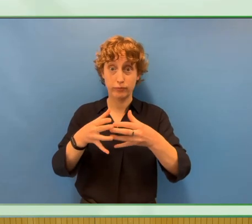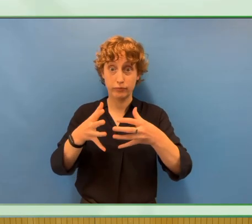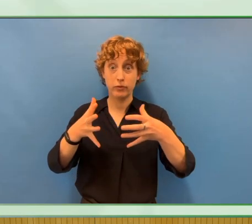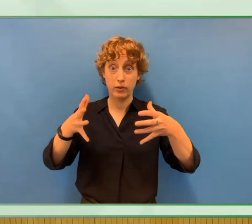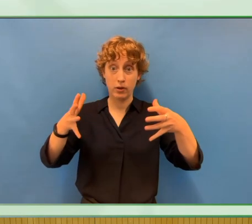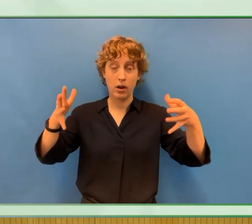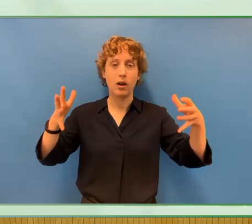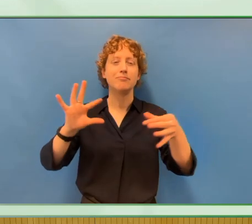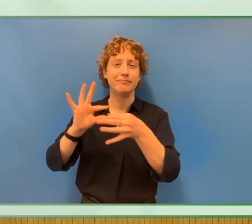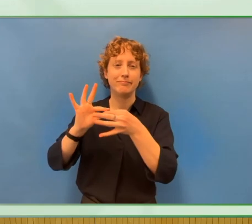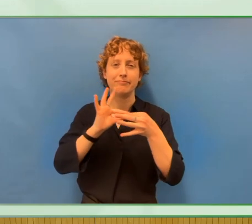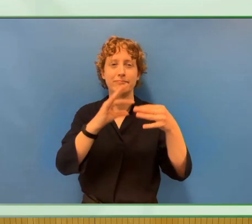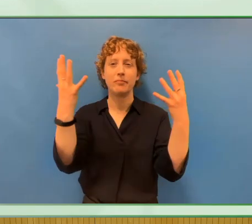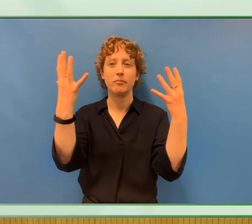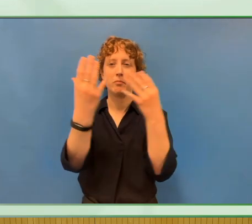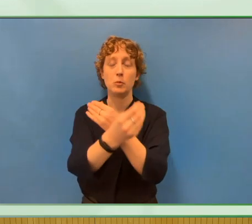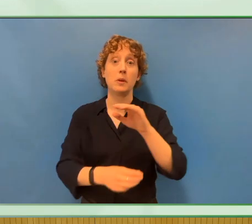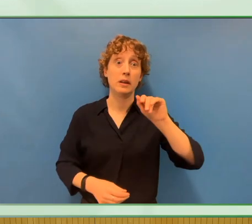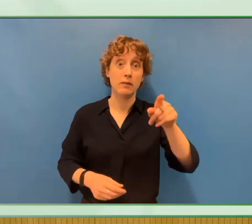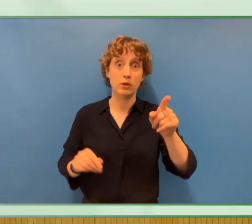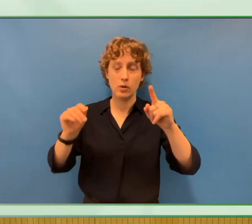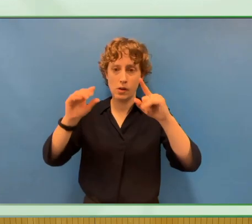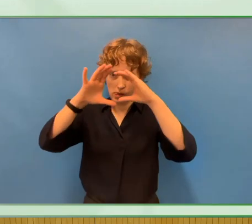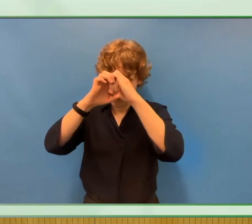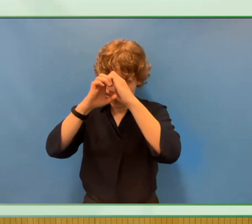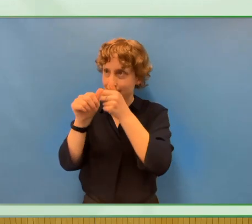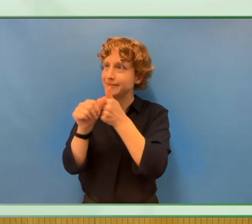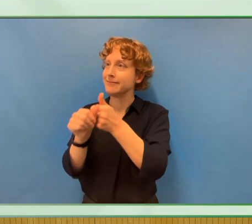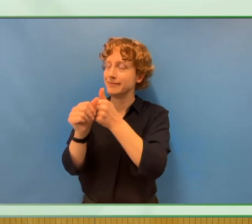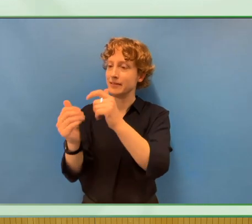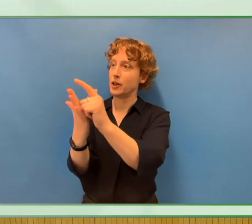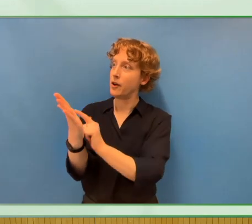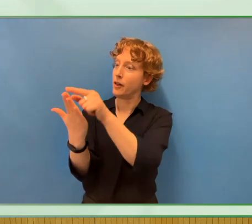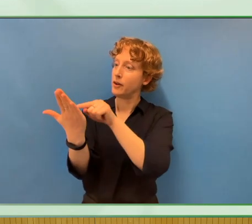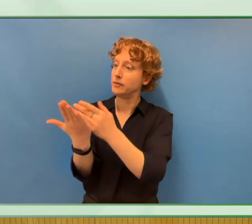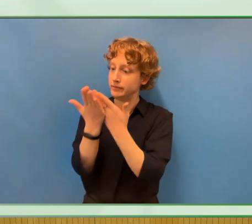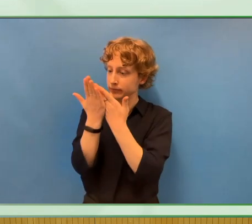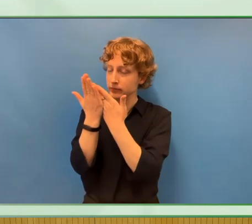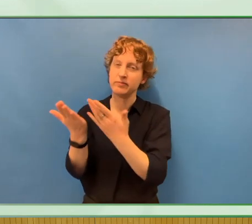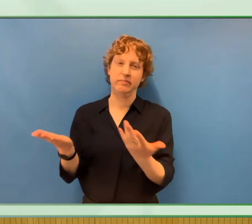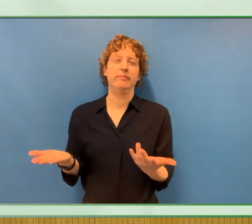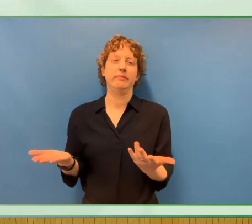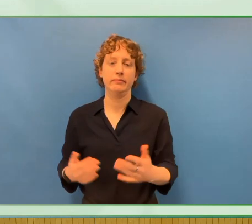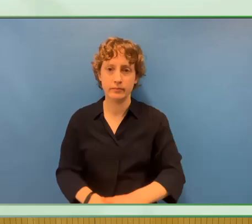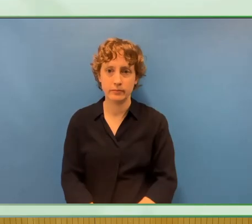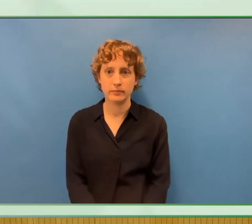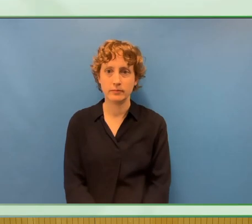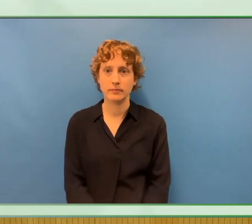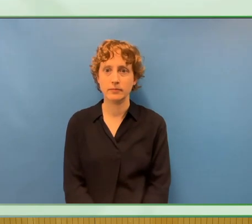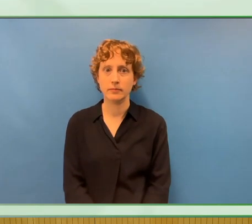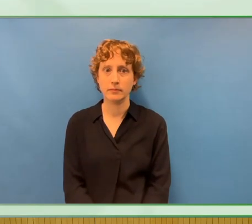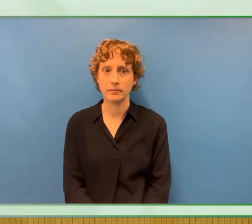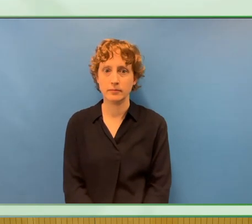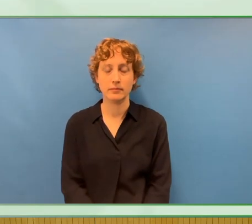doing is compliance, you're going to smell like it. Absolutely, and I think to take your metaphor a little bit further, is Please, not too